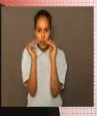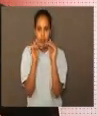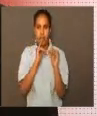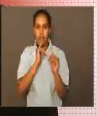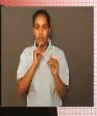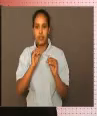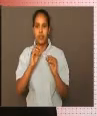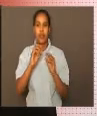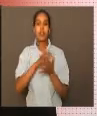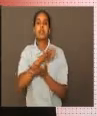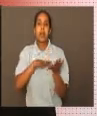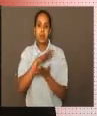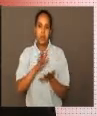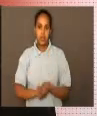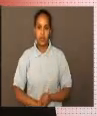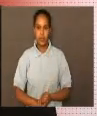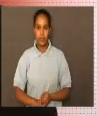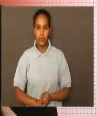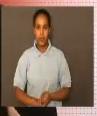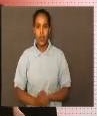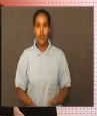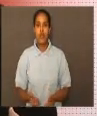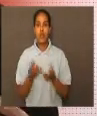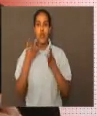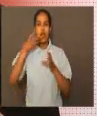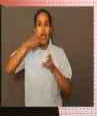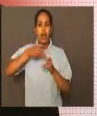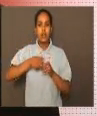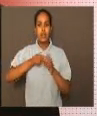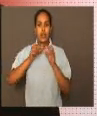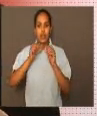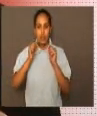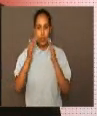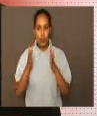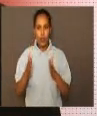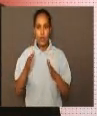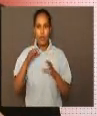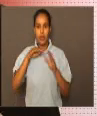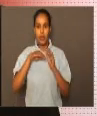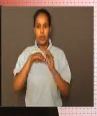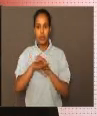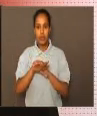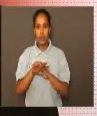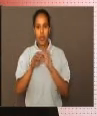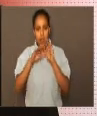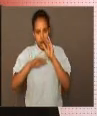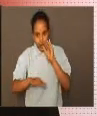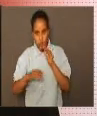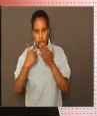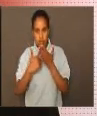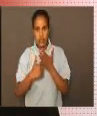is disturbed. More gas dissolves in order to reduce